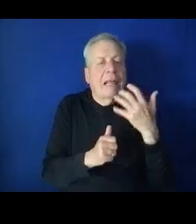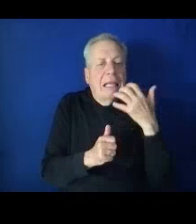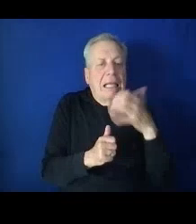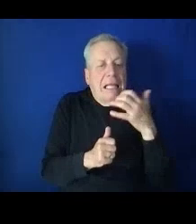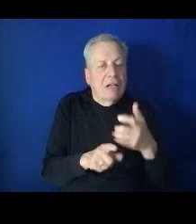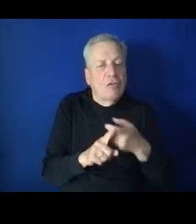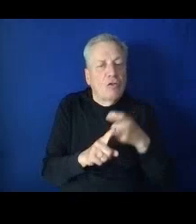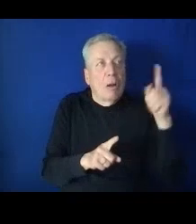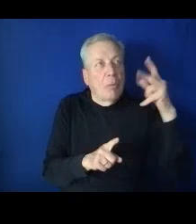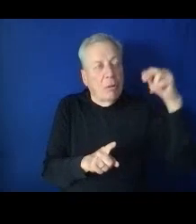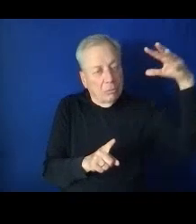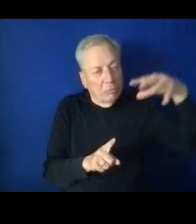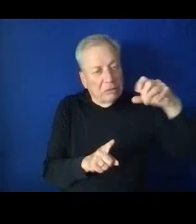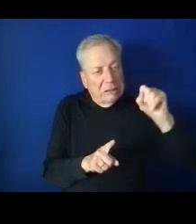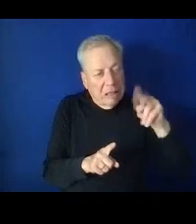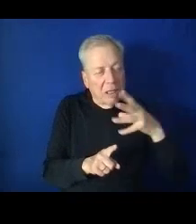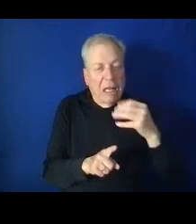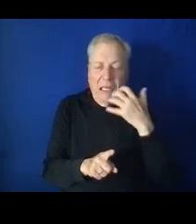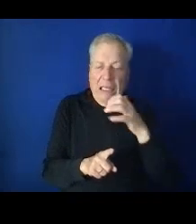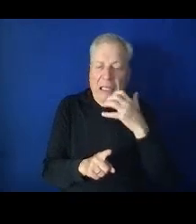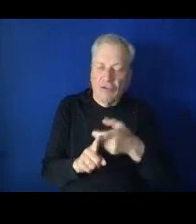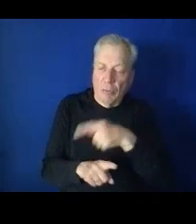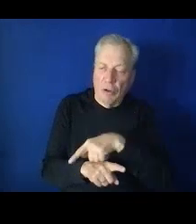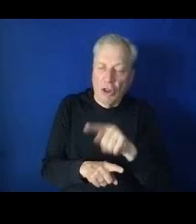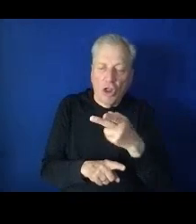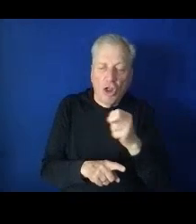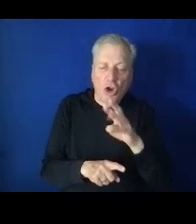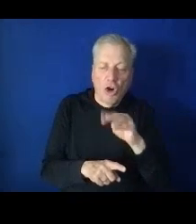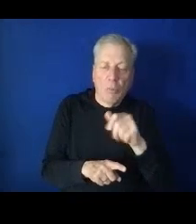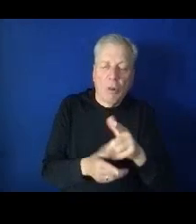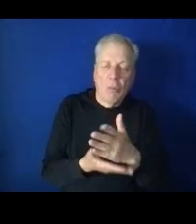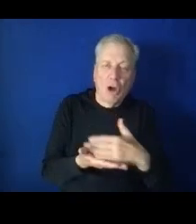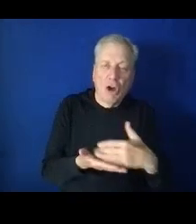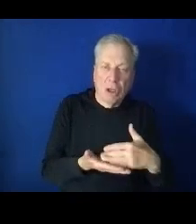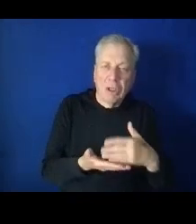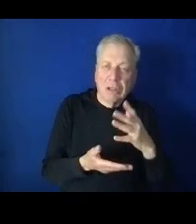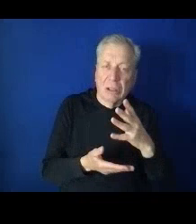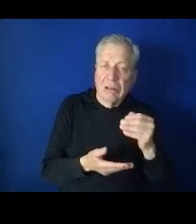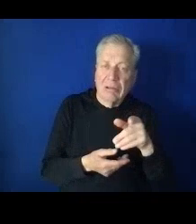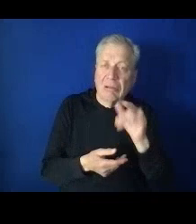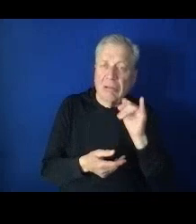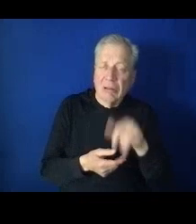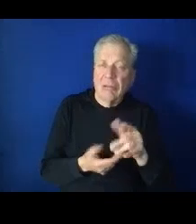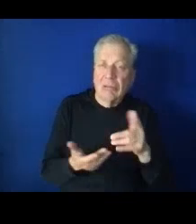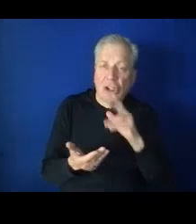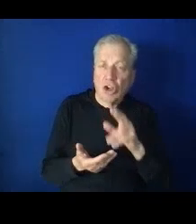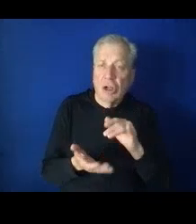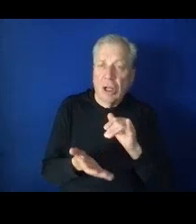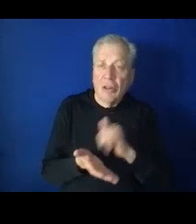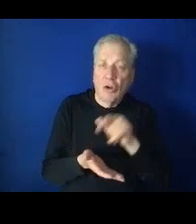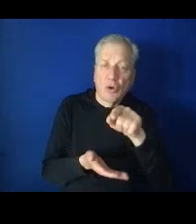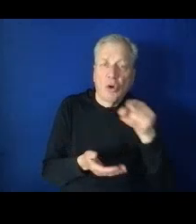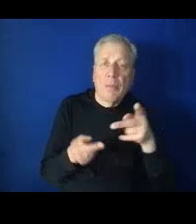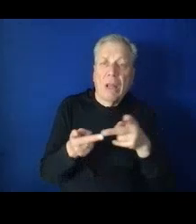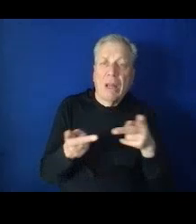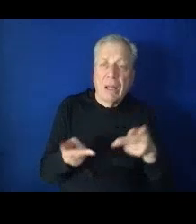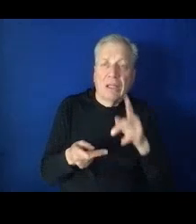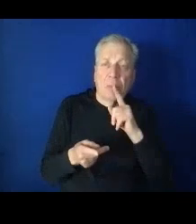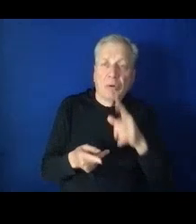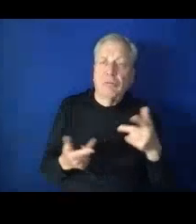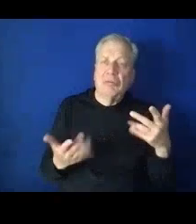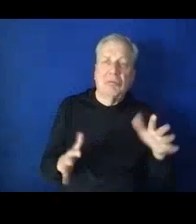the sun as well as the heat off the thermal feature. And its threats are that these places have been visited